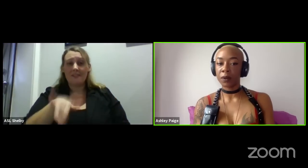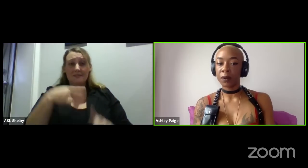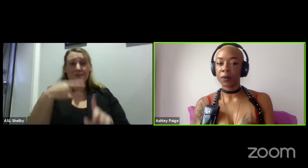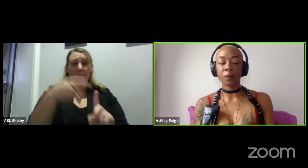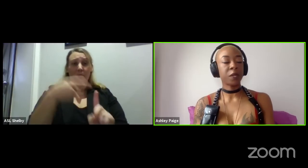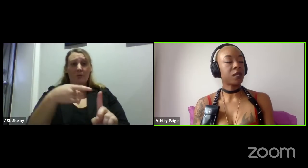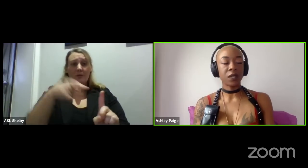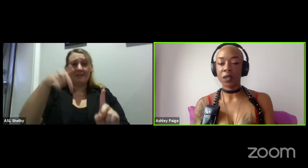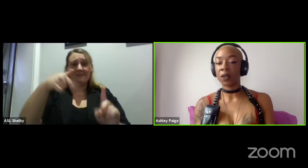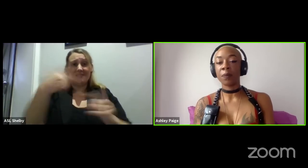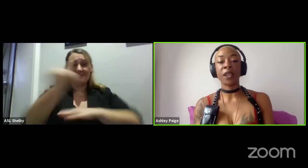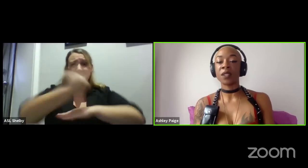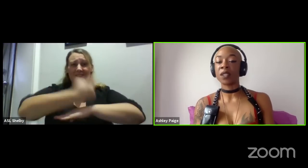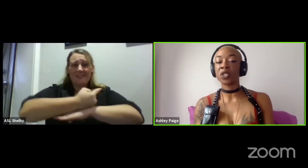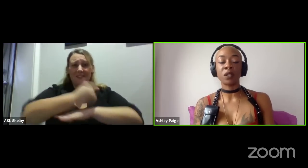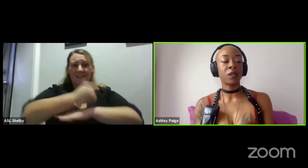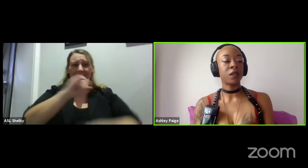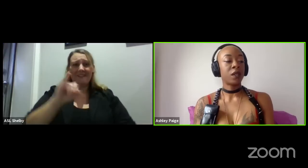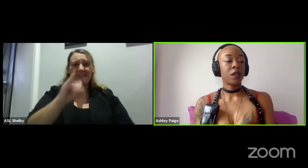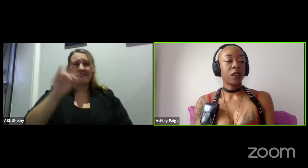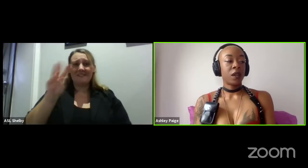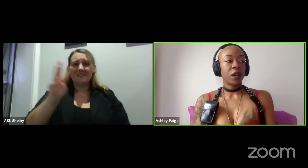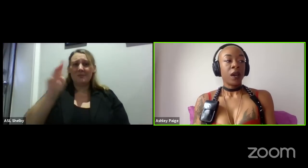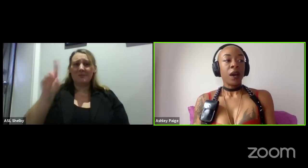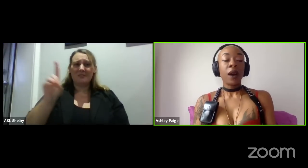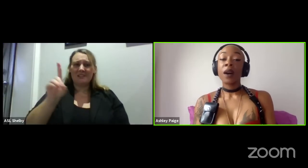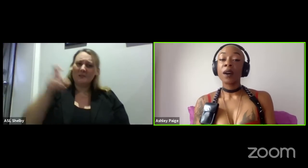support. So please continue to pay attention.